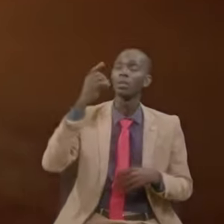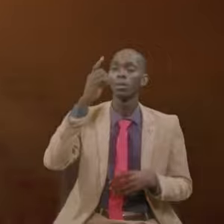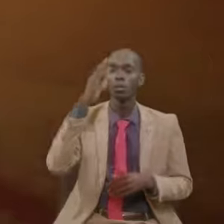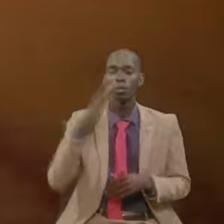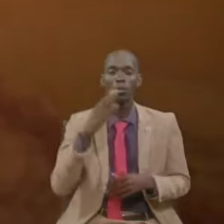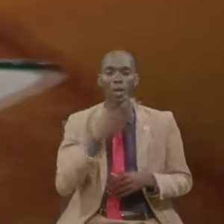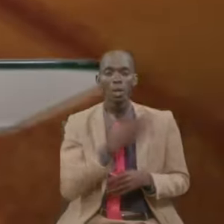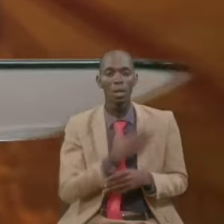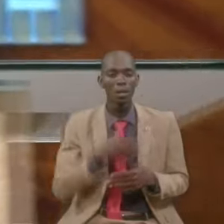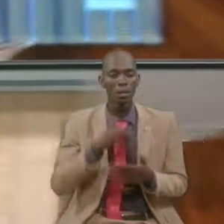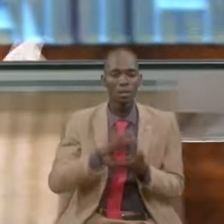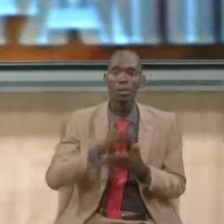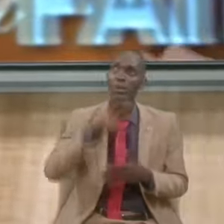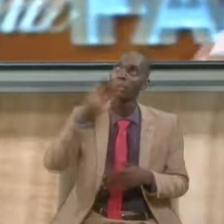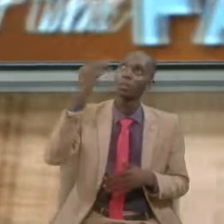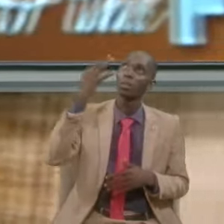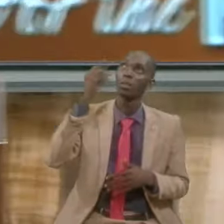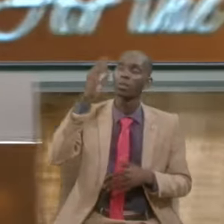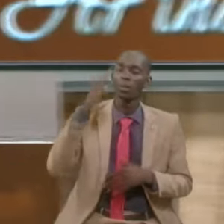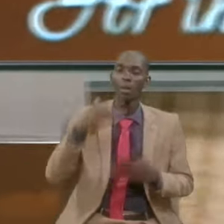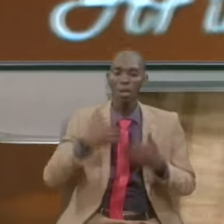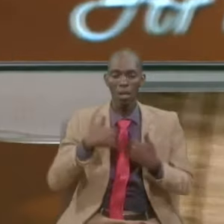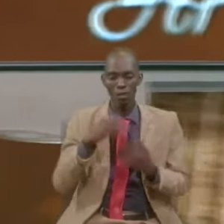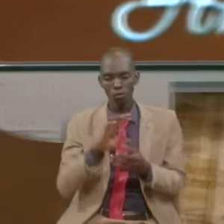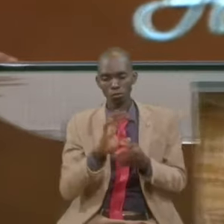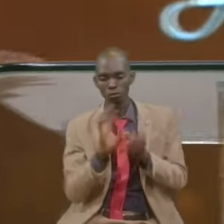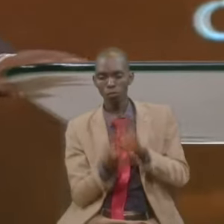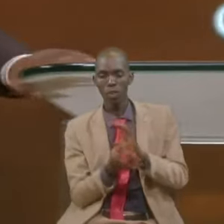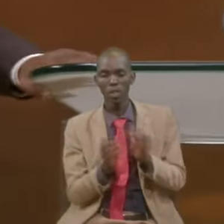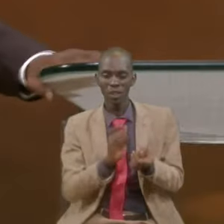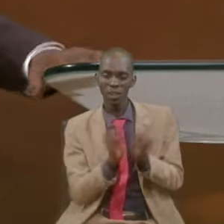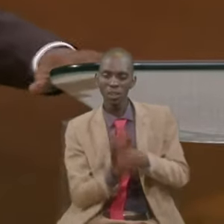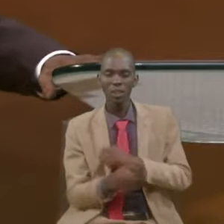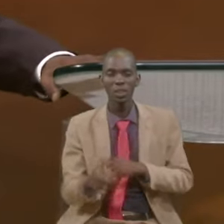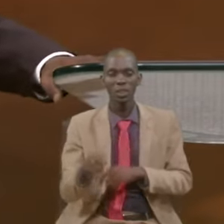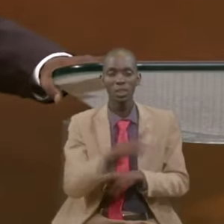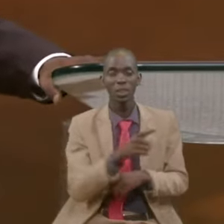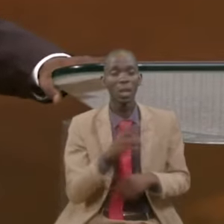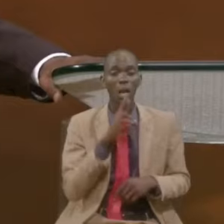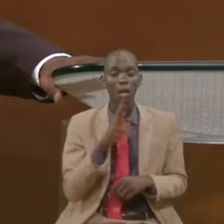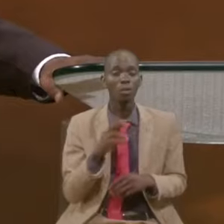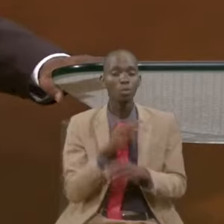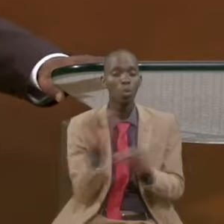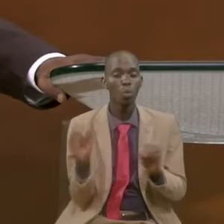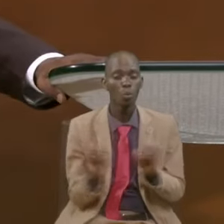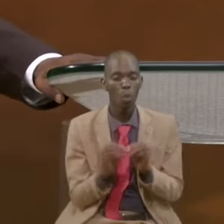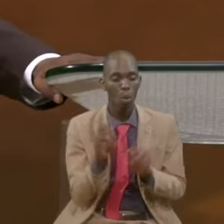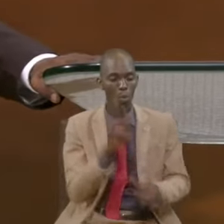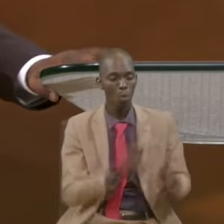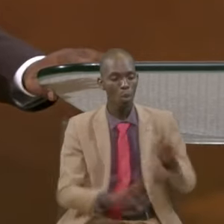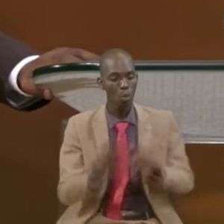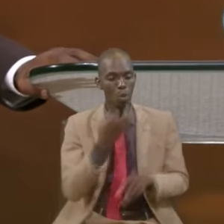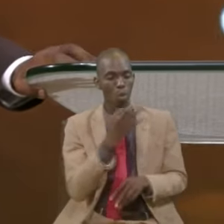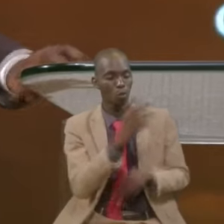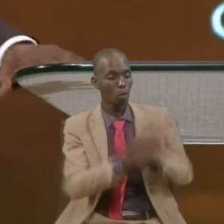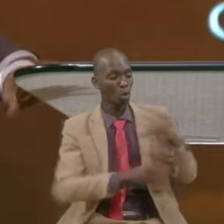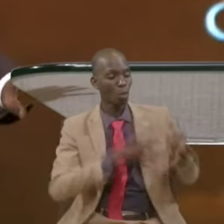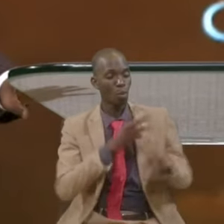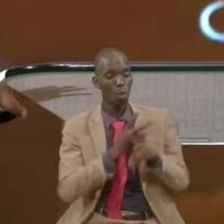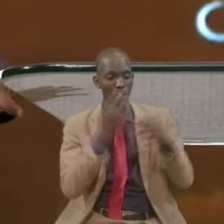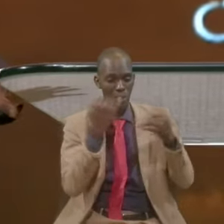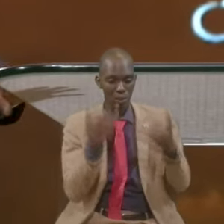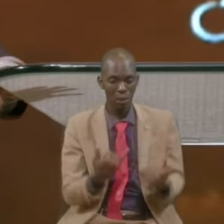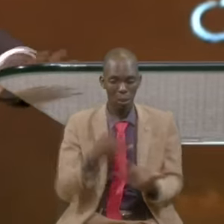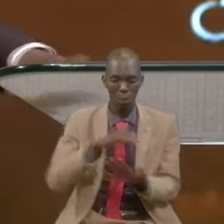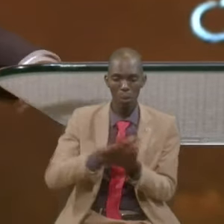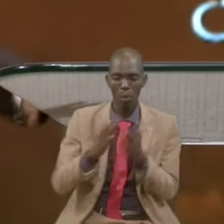has converted them, transformed them. They no more people in the world, they are the